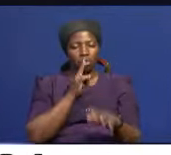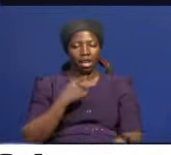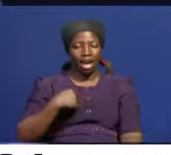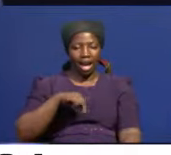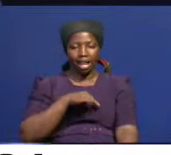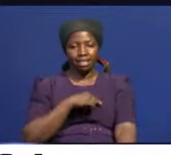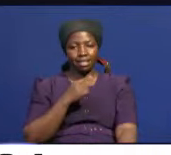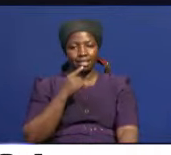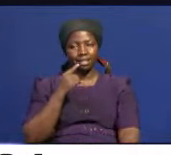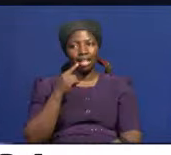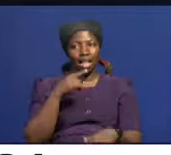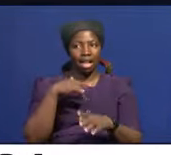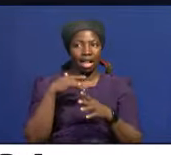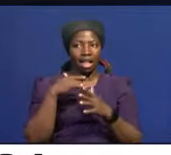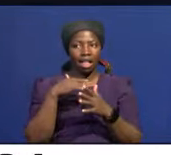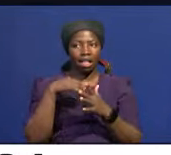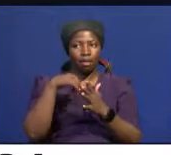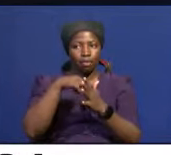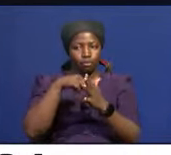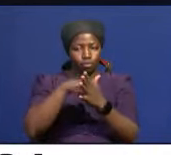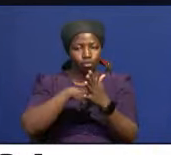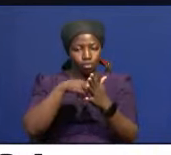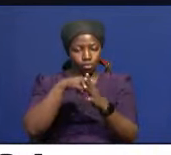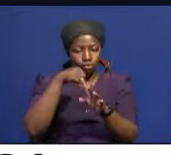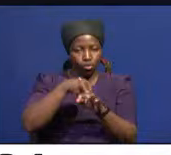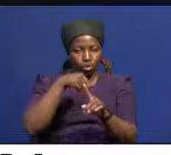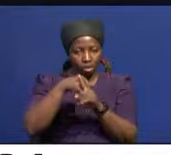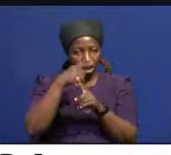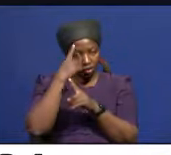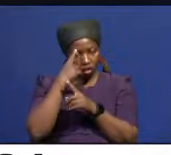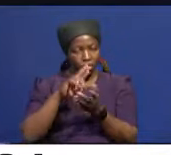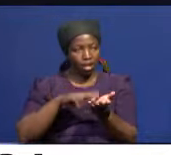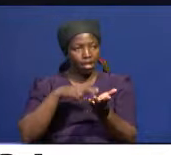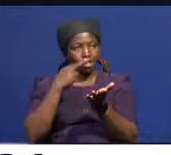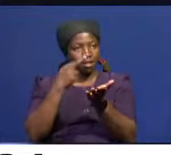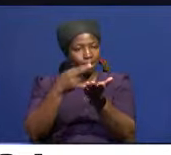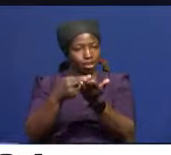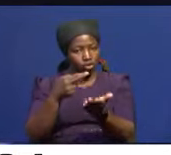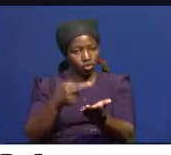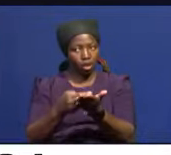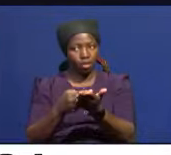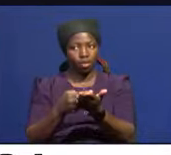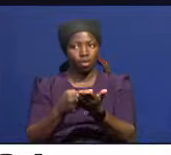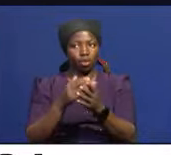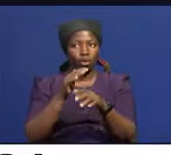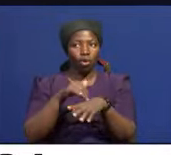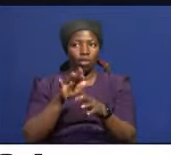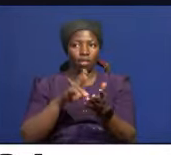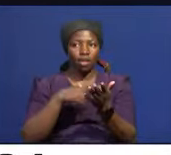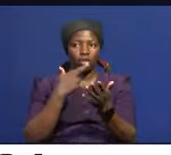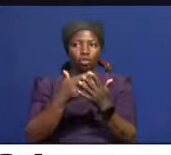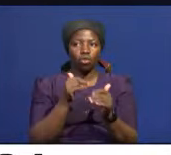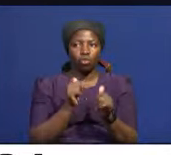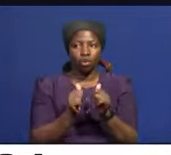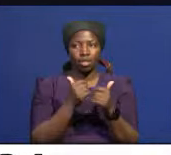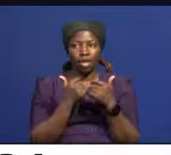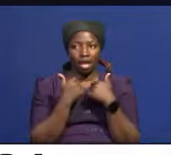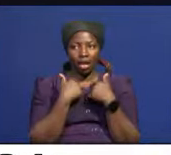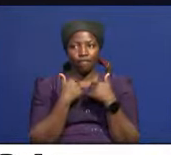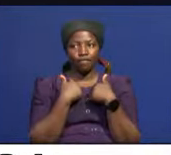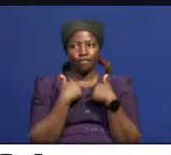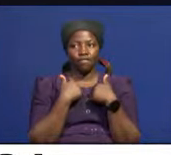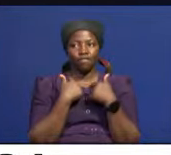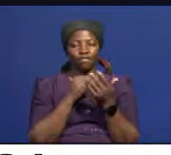pushing the resource envelope on resources that have concessional